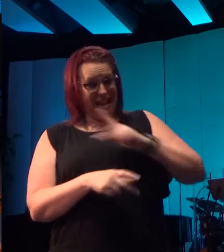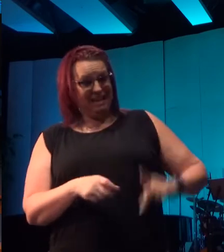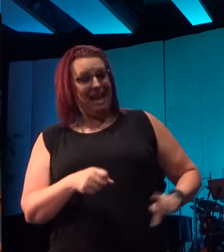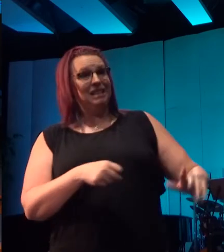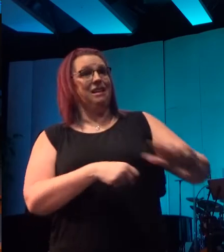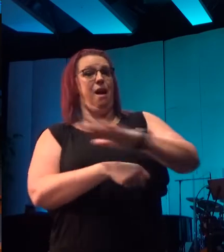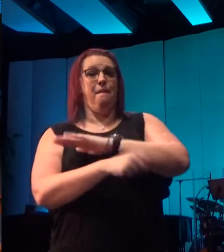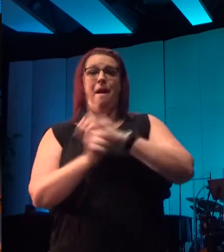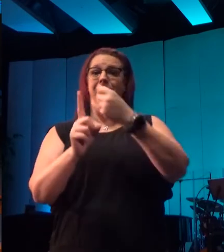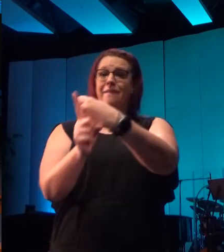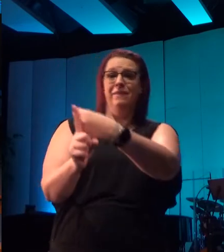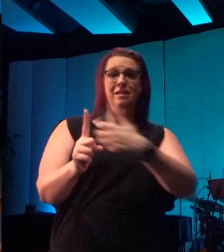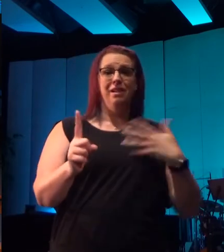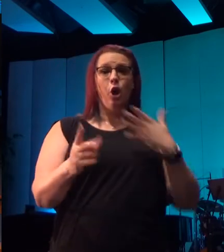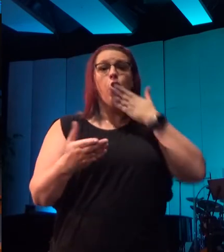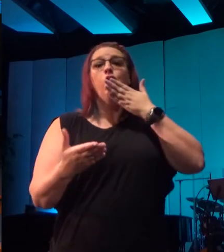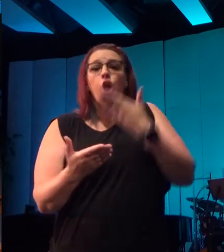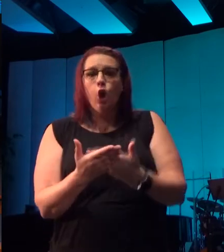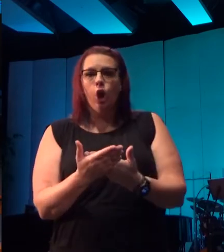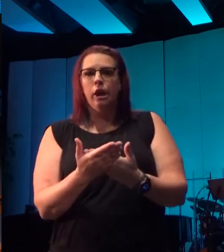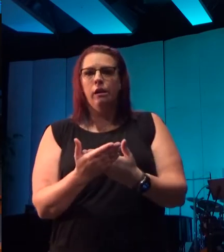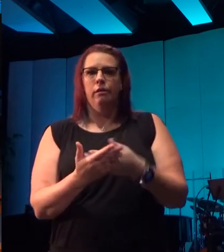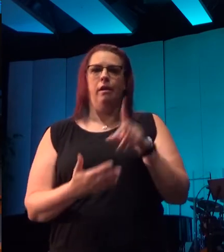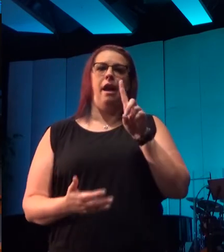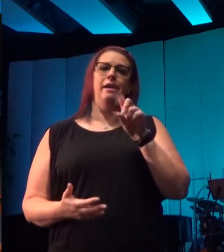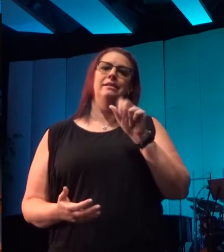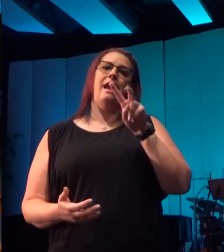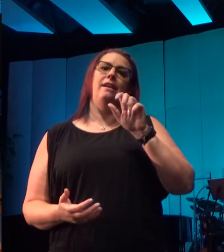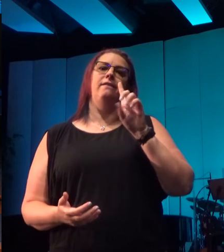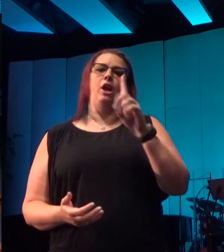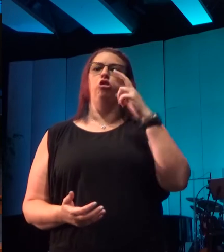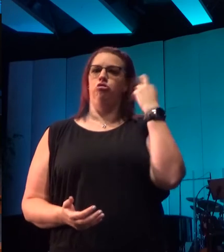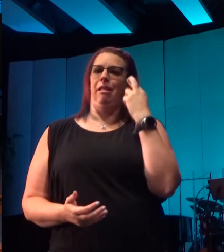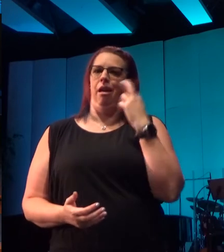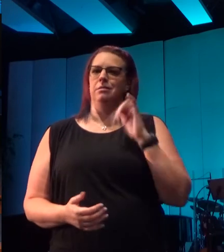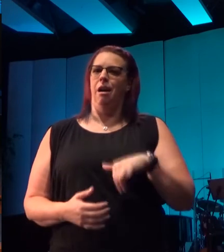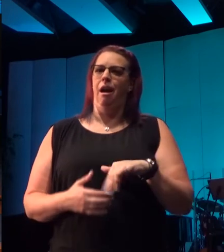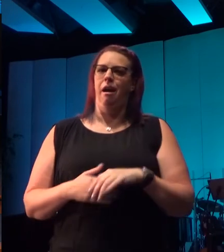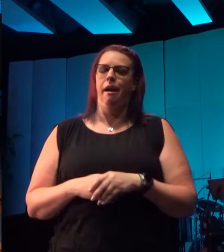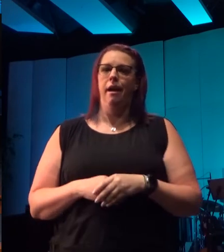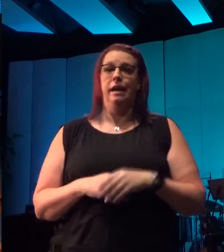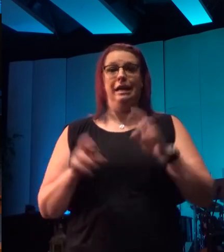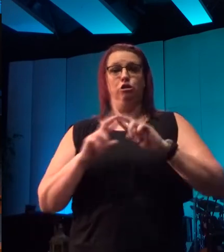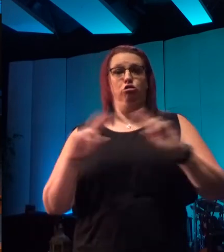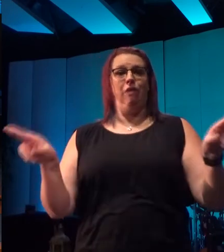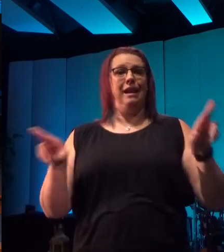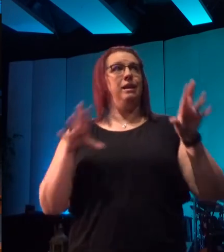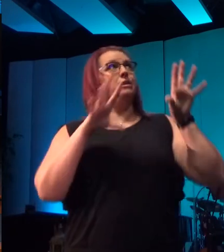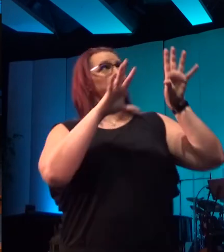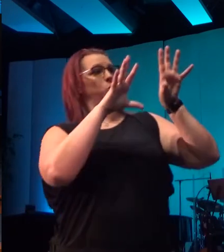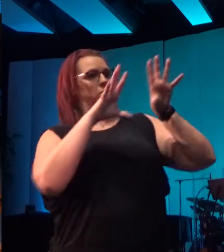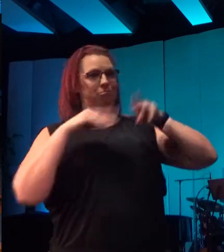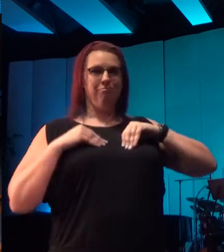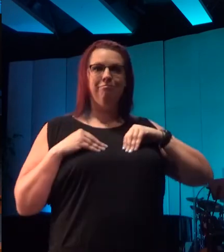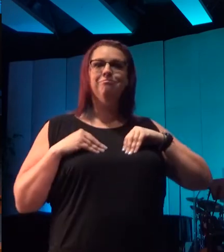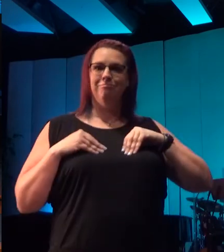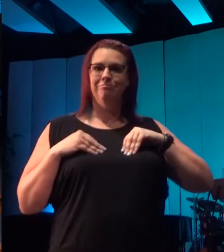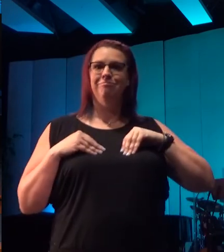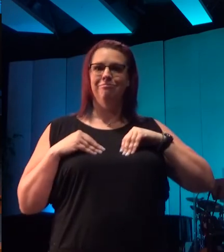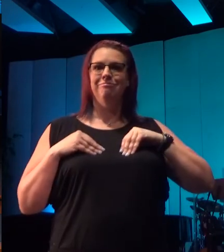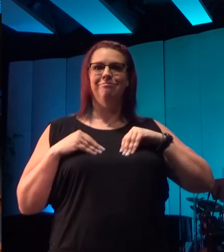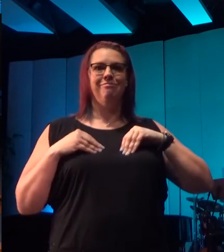good. And David realized that. He was ready to receive.